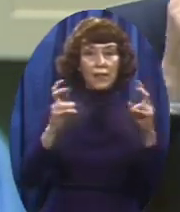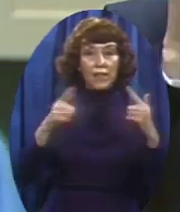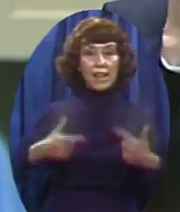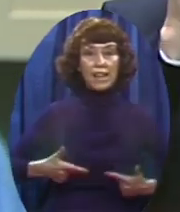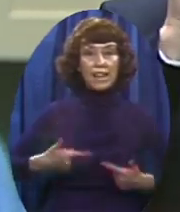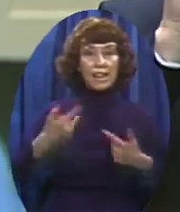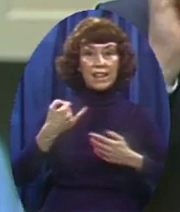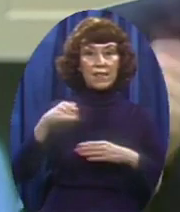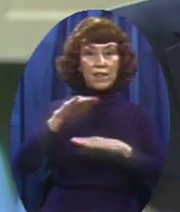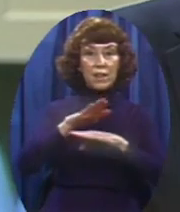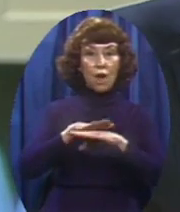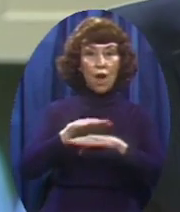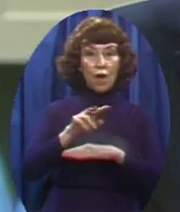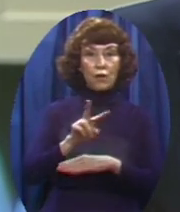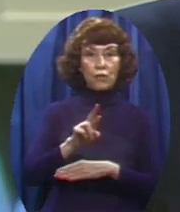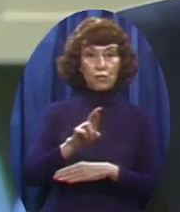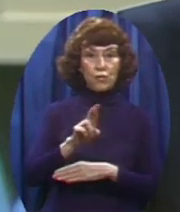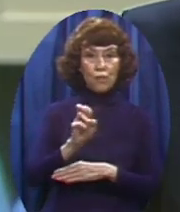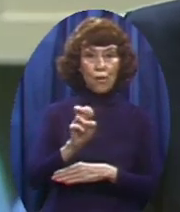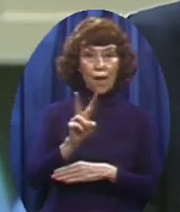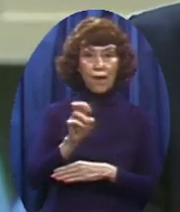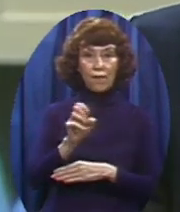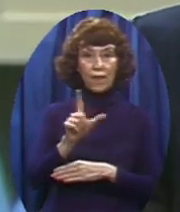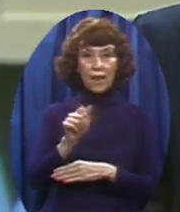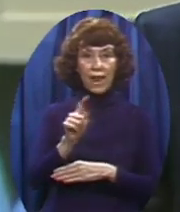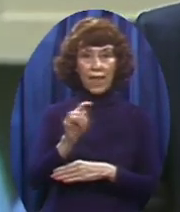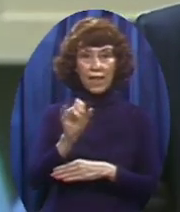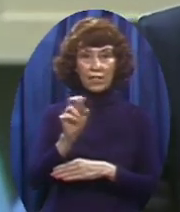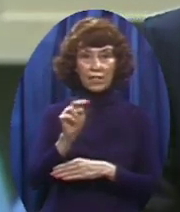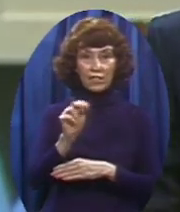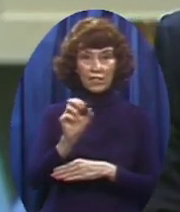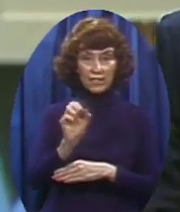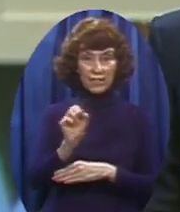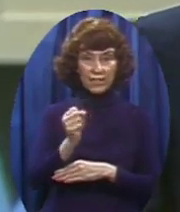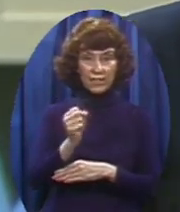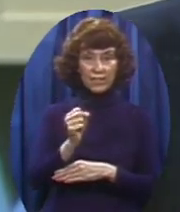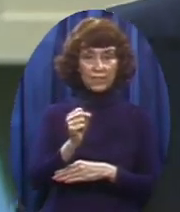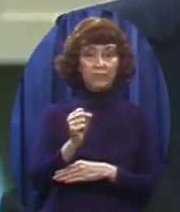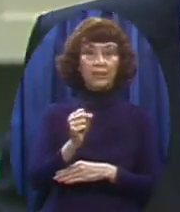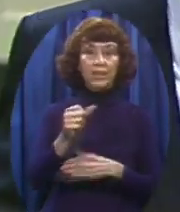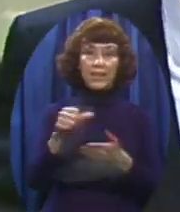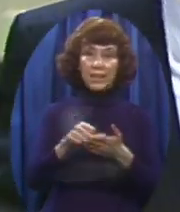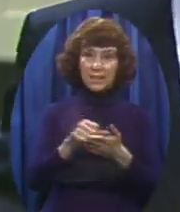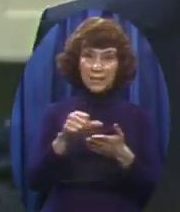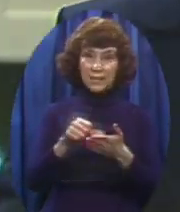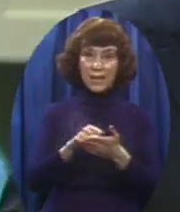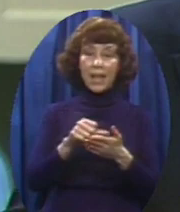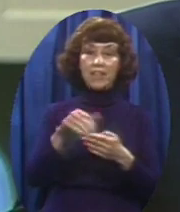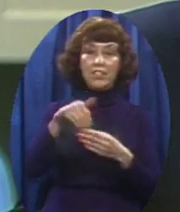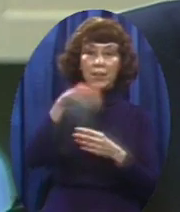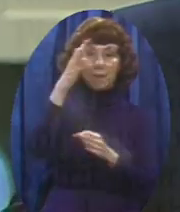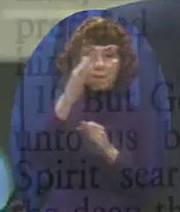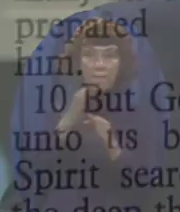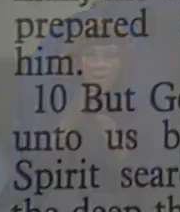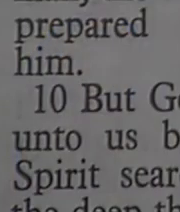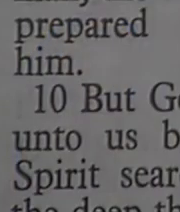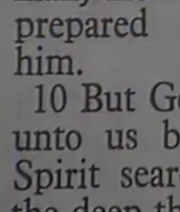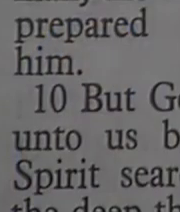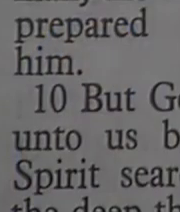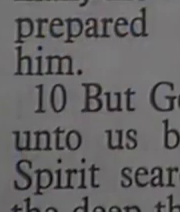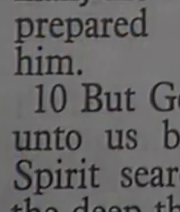Revelations. This is page 1679 in the Faith Partner Study Bible. Paul